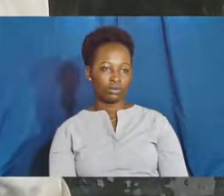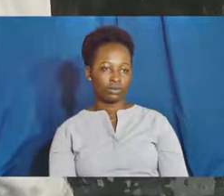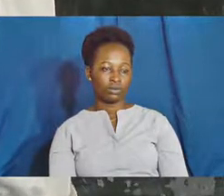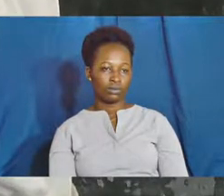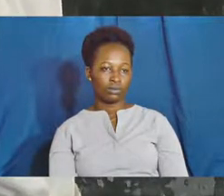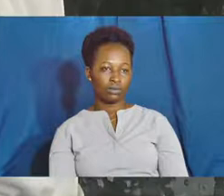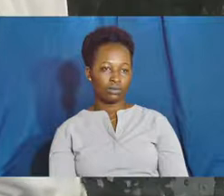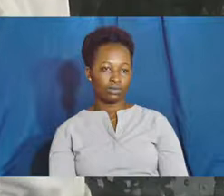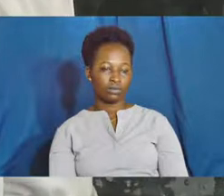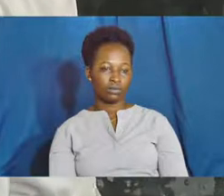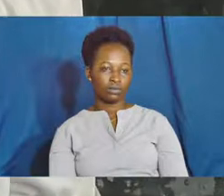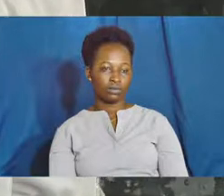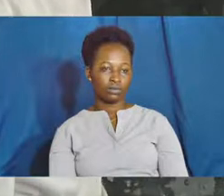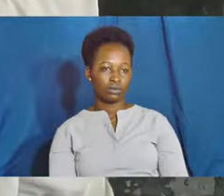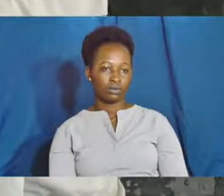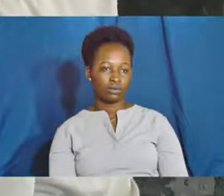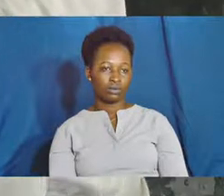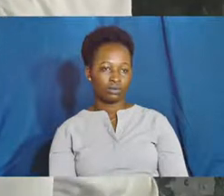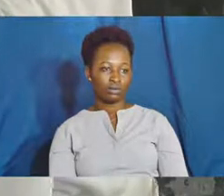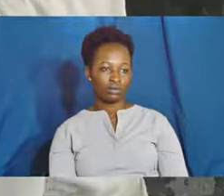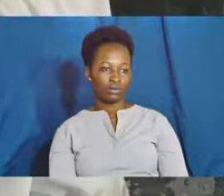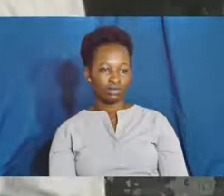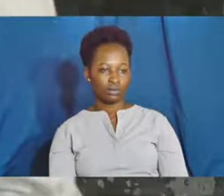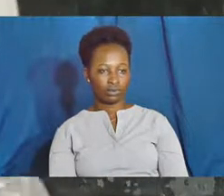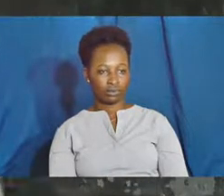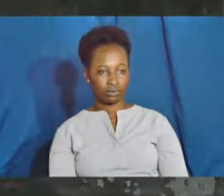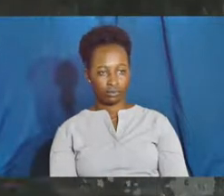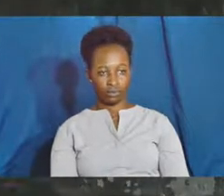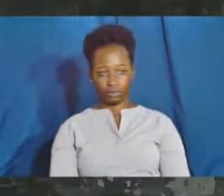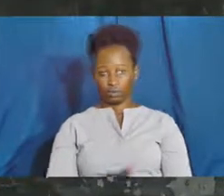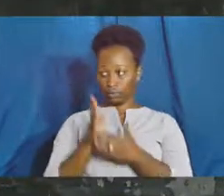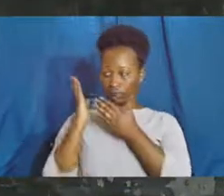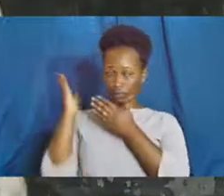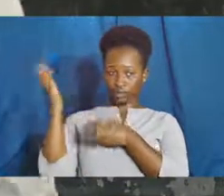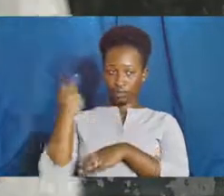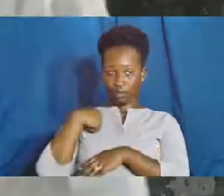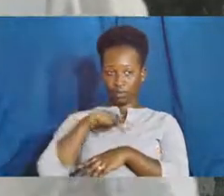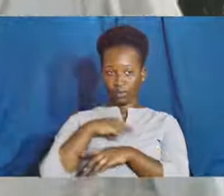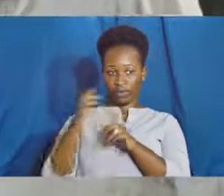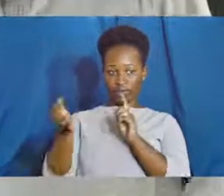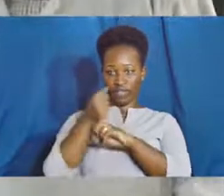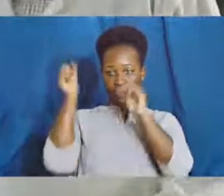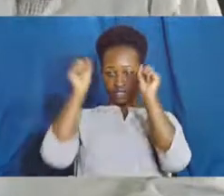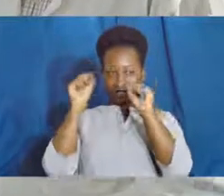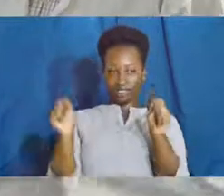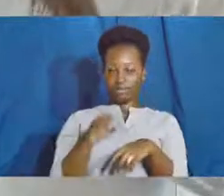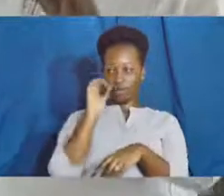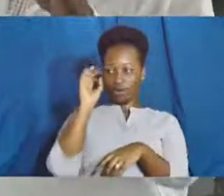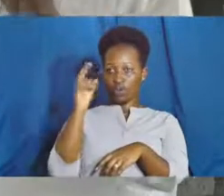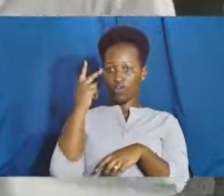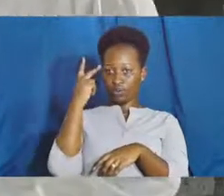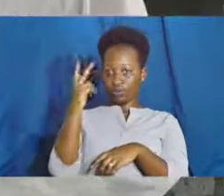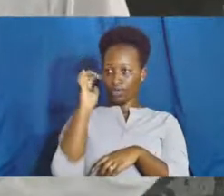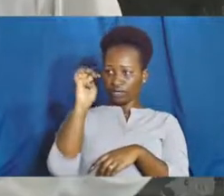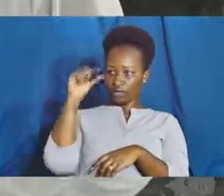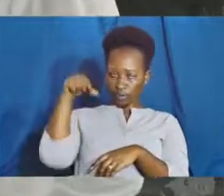62 I2, here which is equal to 125. And then we find a system of two